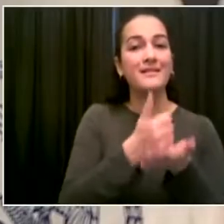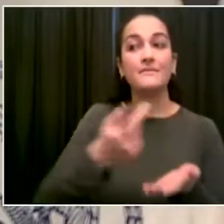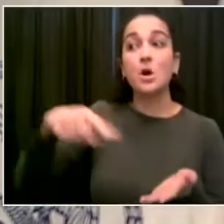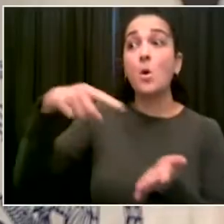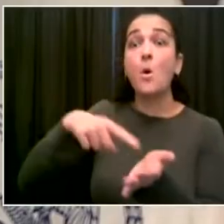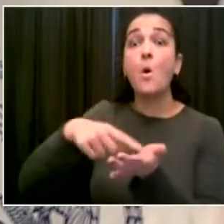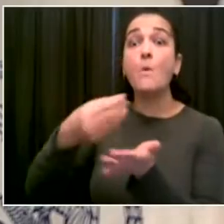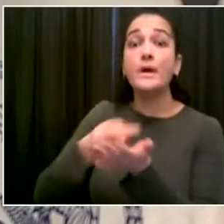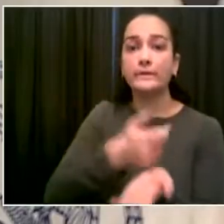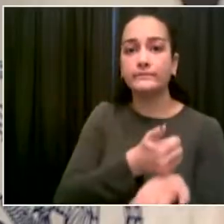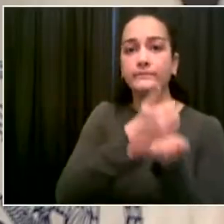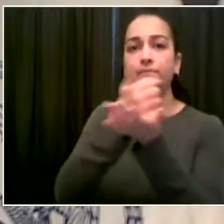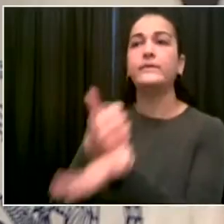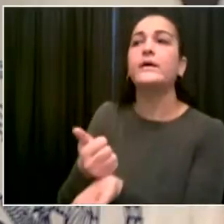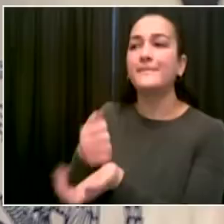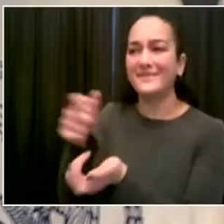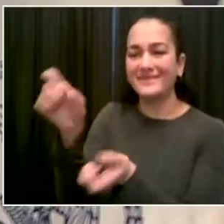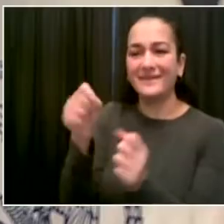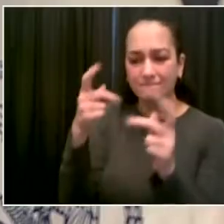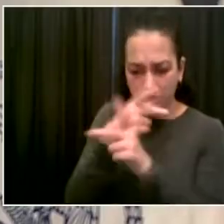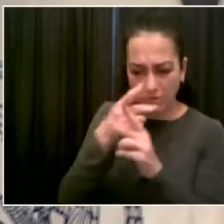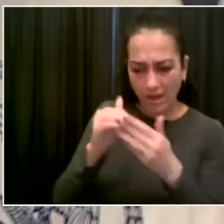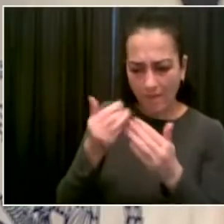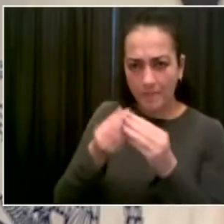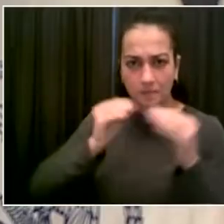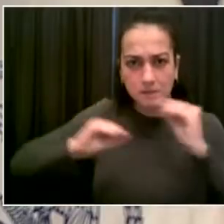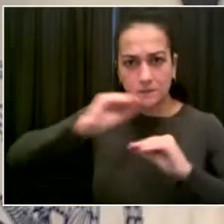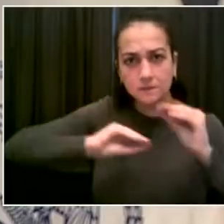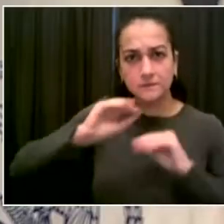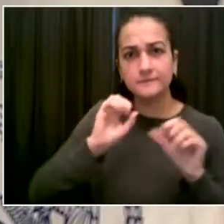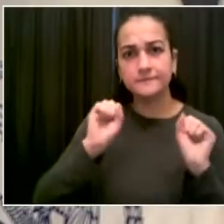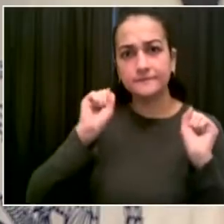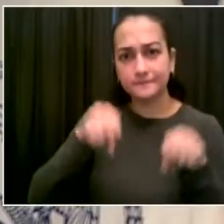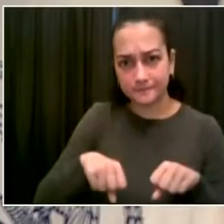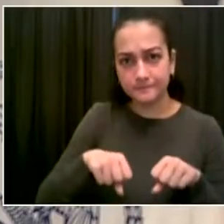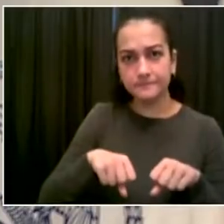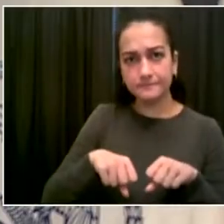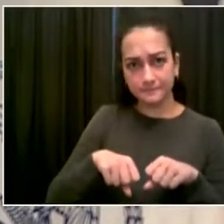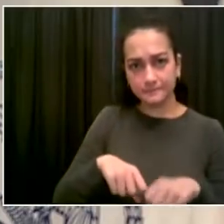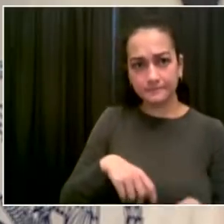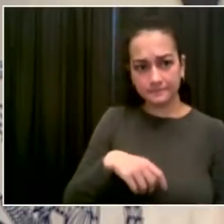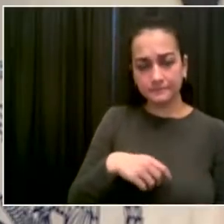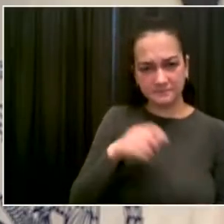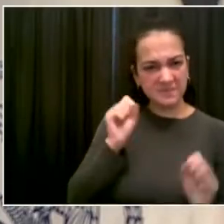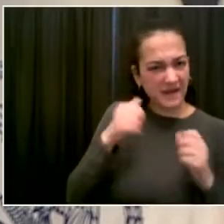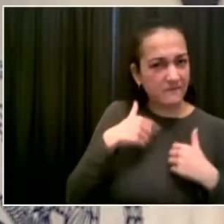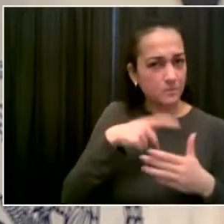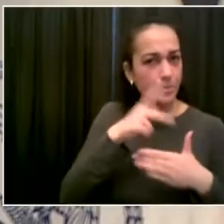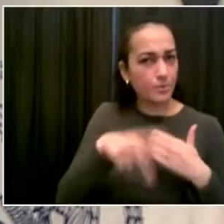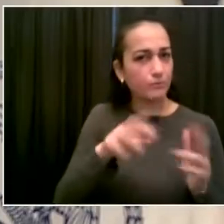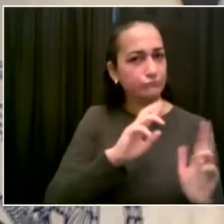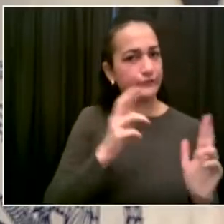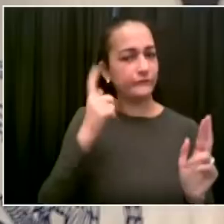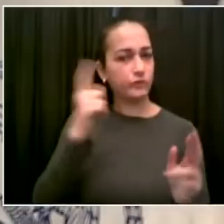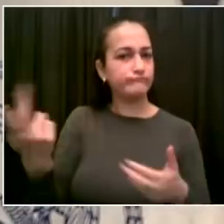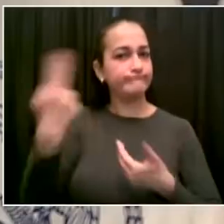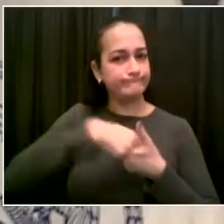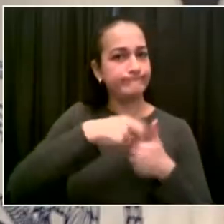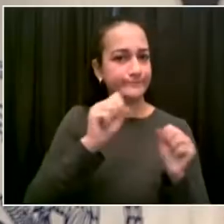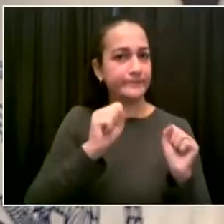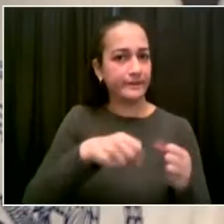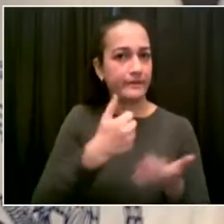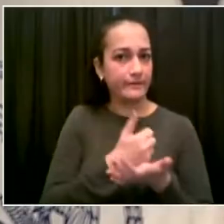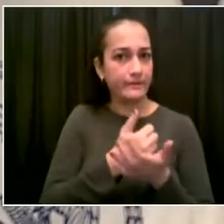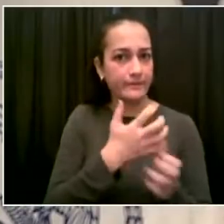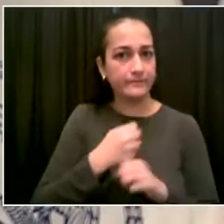investment. And that's the way we think makes sense to handle this. Ultimately, it could achieve as much as $500 million